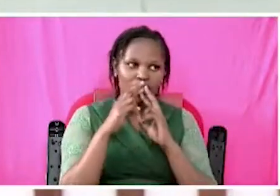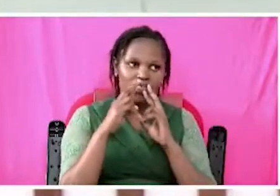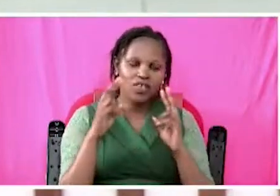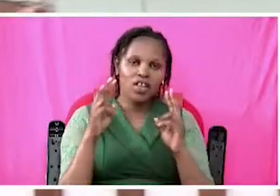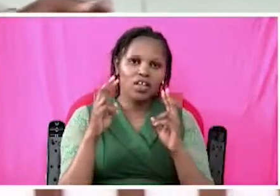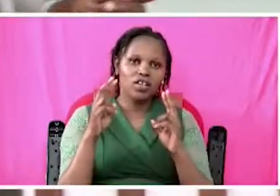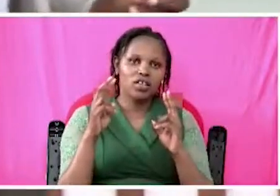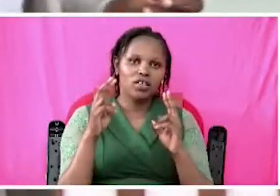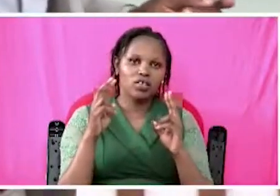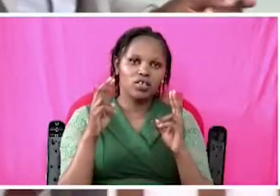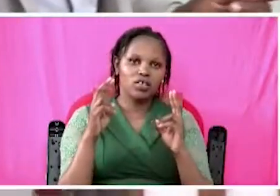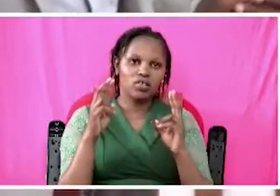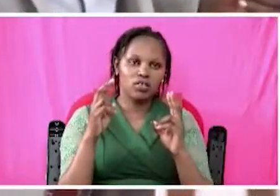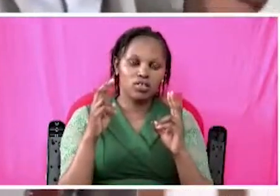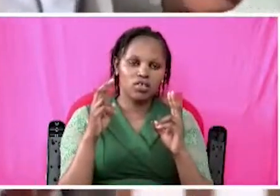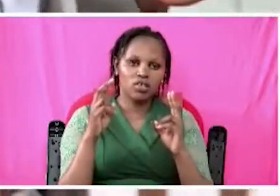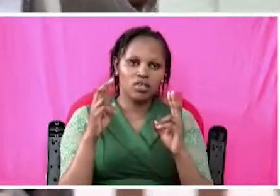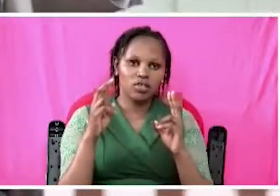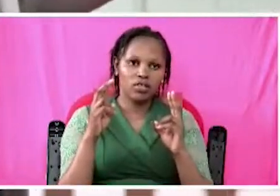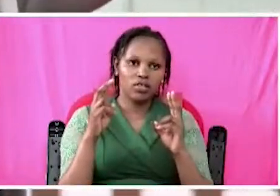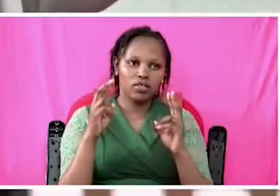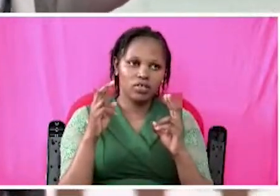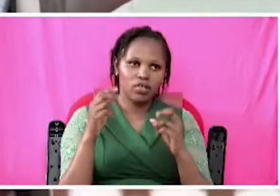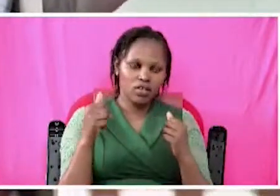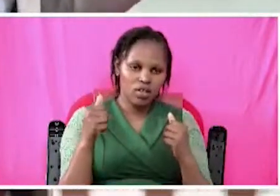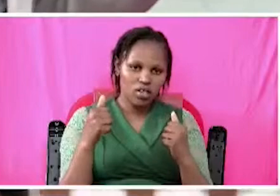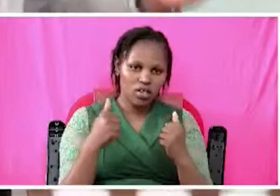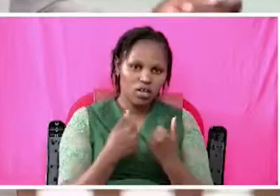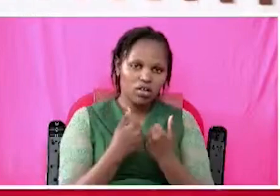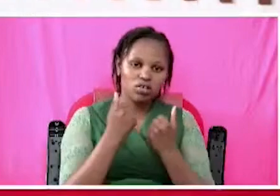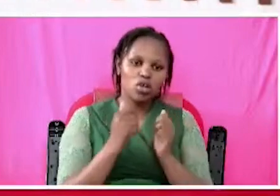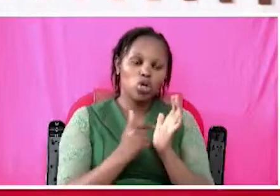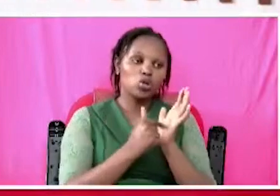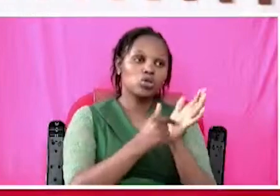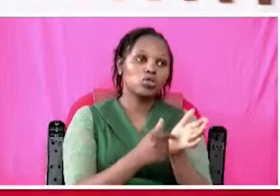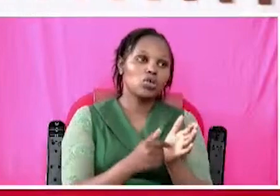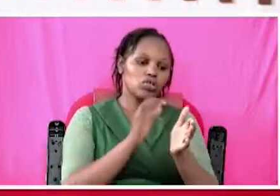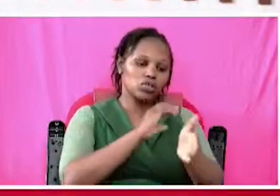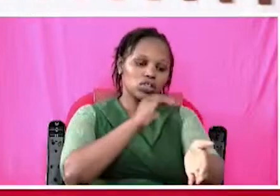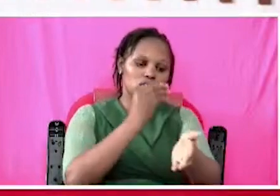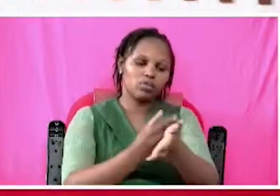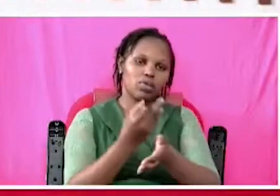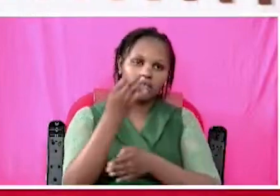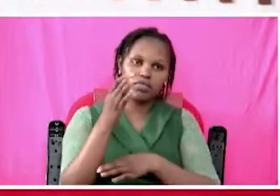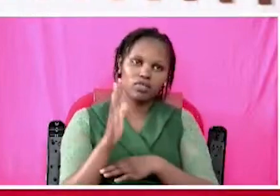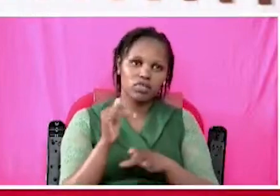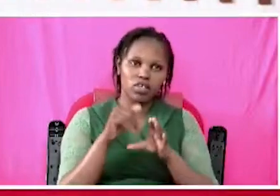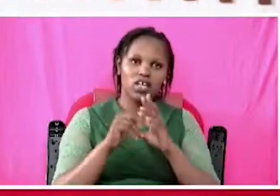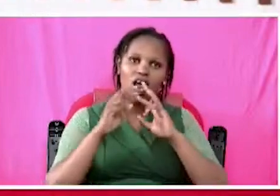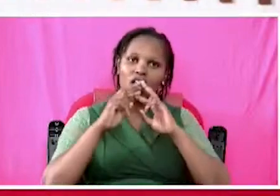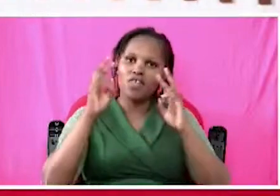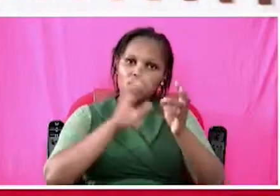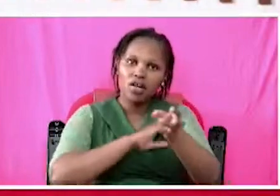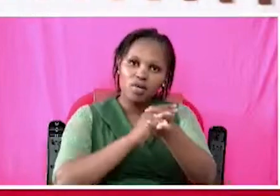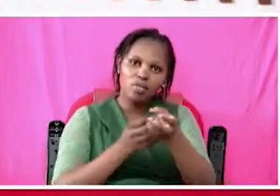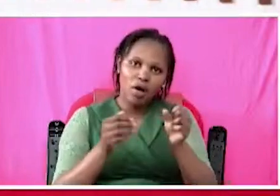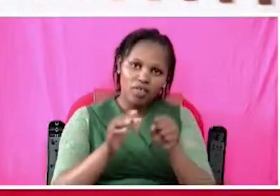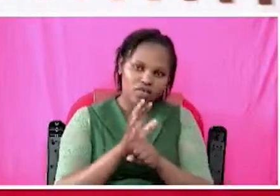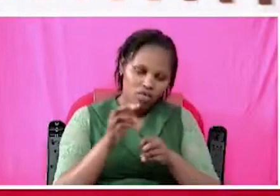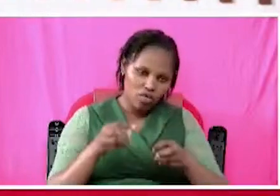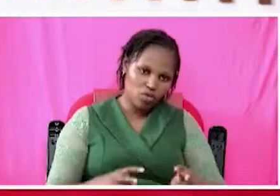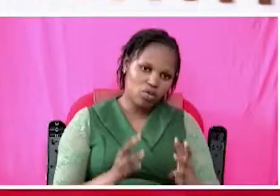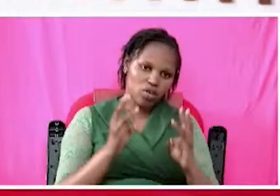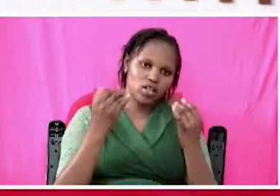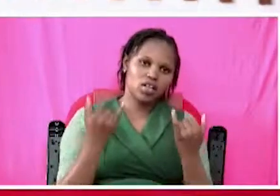because he actually demonstrated the power of God in a very, very powerful way, now